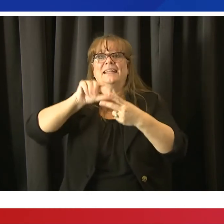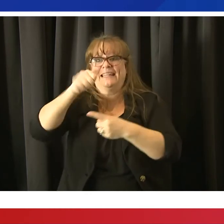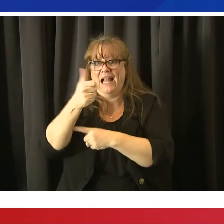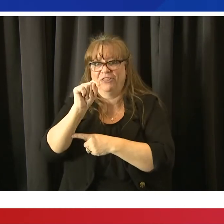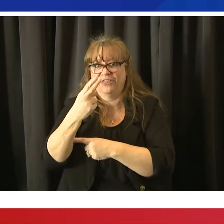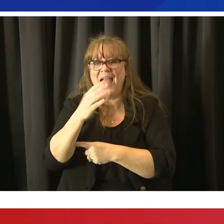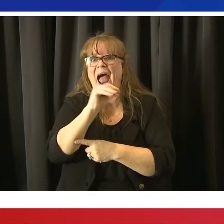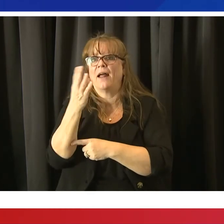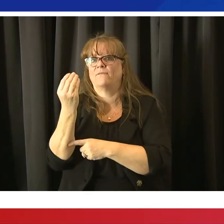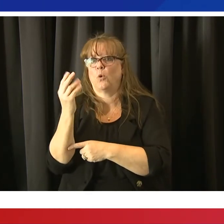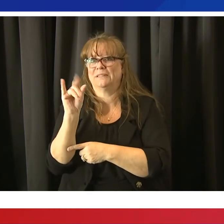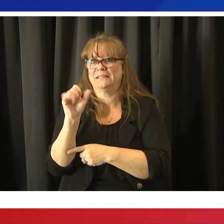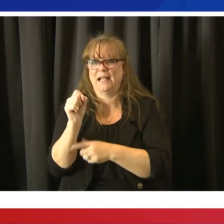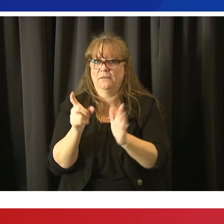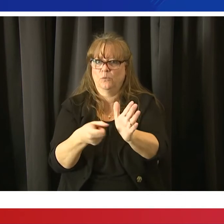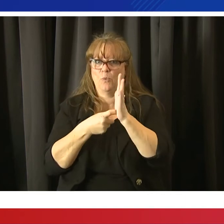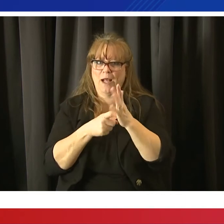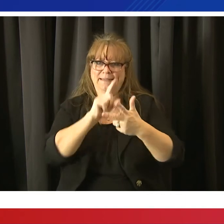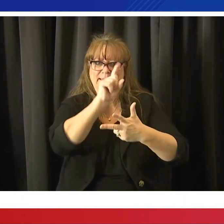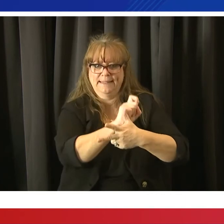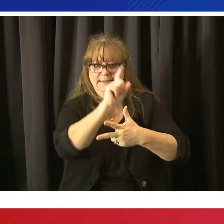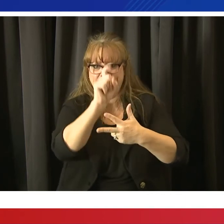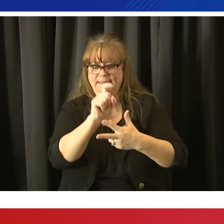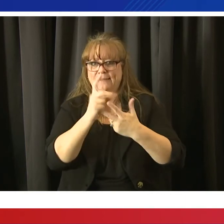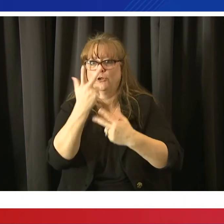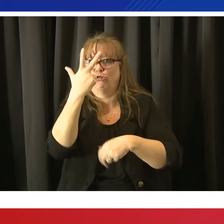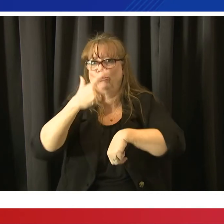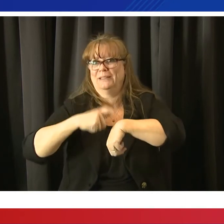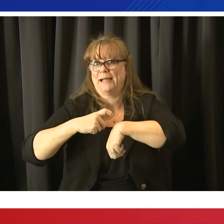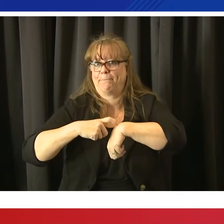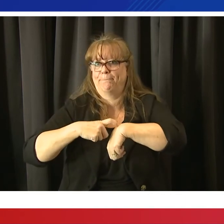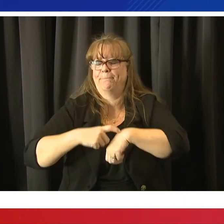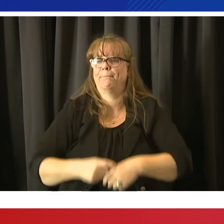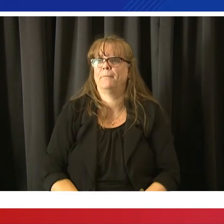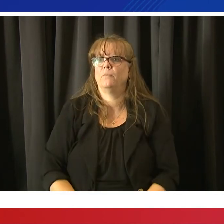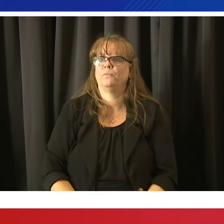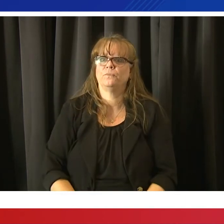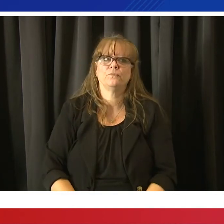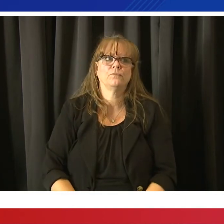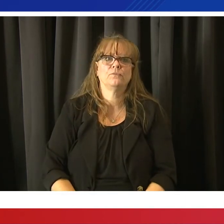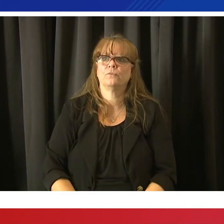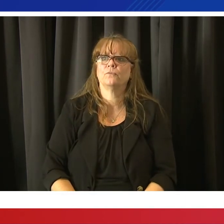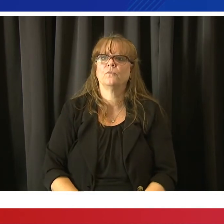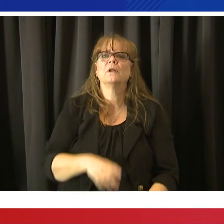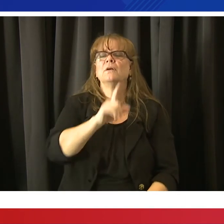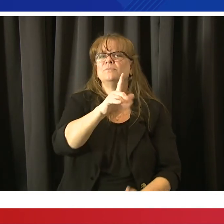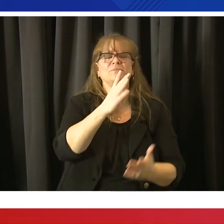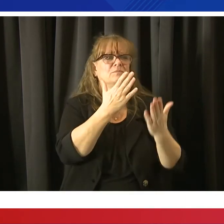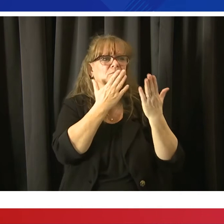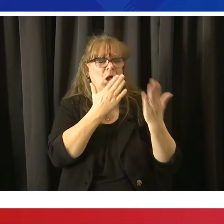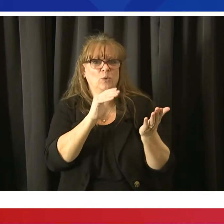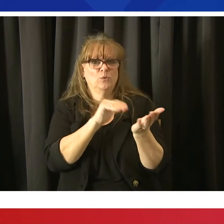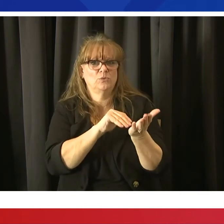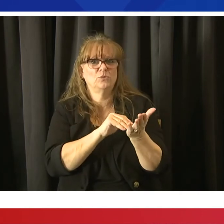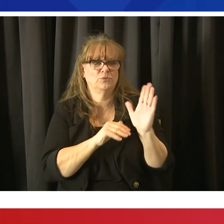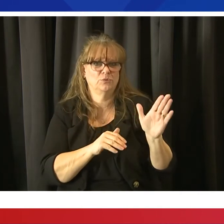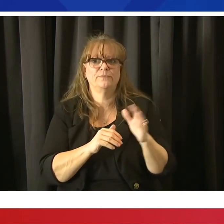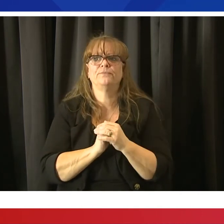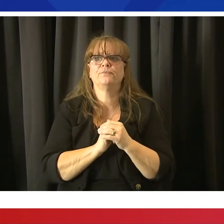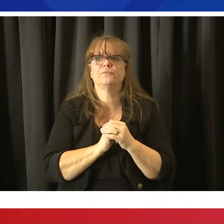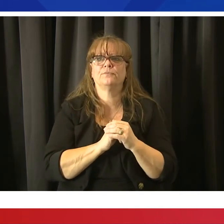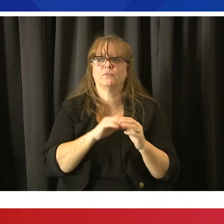Thanks for updating us on the ongoing investigation. As Dr. Herlihy mentioned, it's being thoroughly investigated. We expect there'll be additional information in the next few days. I'm going to now turn it